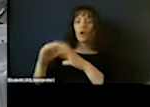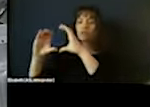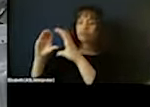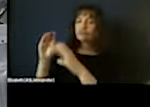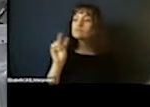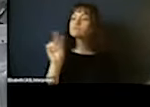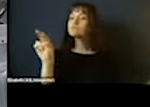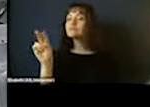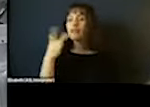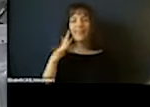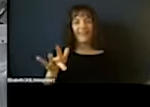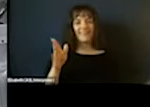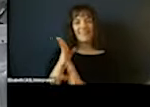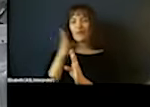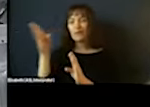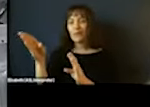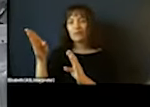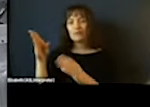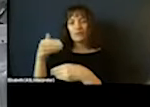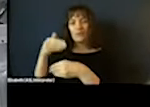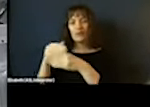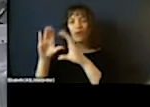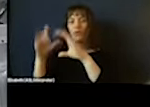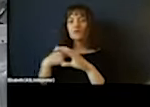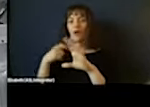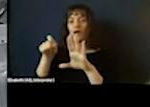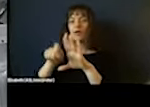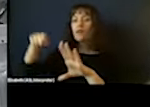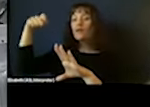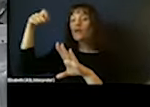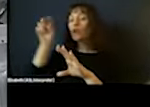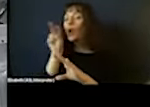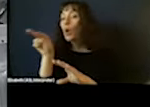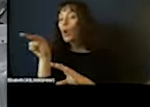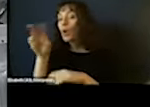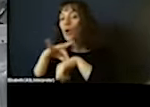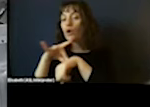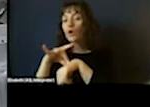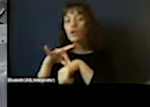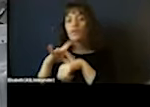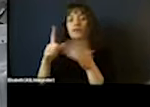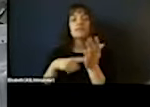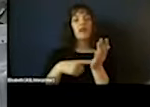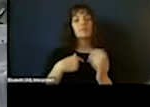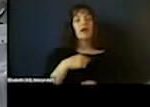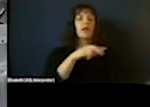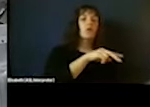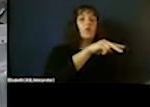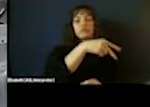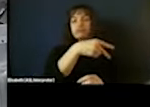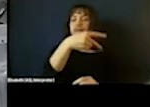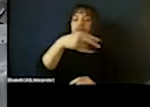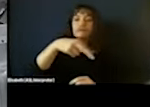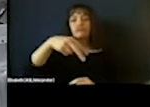location was right next to the window, so open the shutter and look down to the earth. And sometimes I fly to the big, huge window area